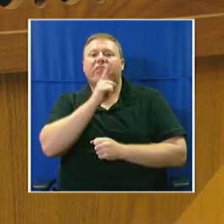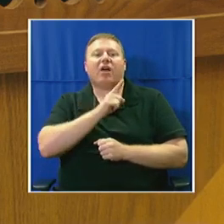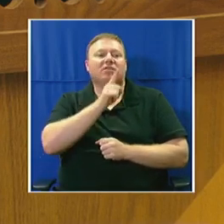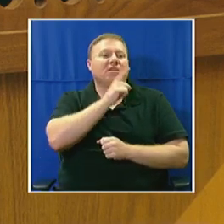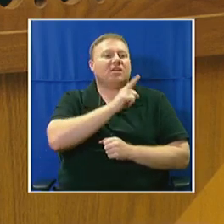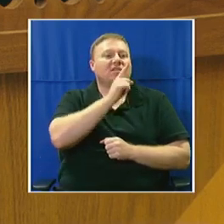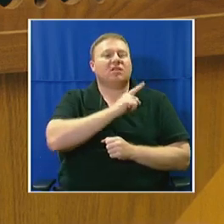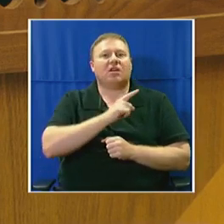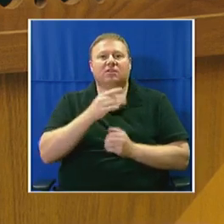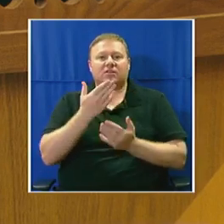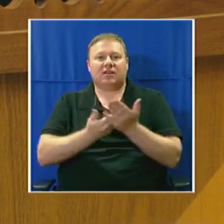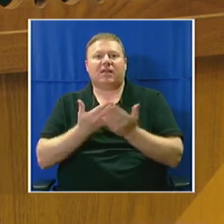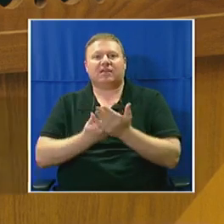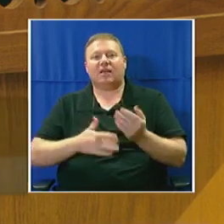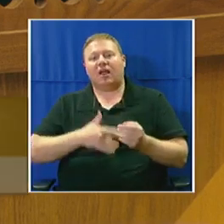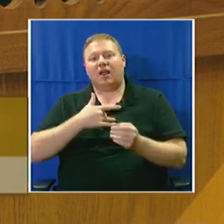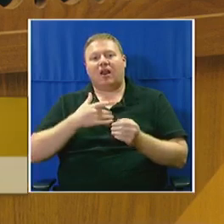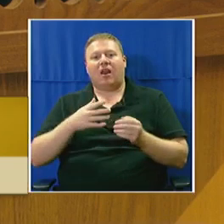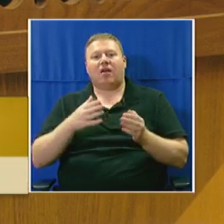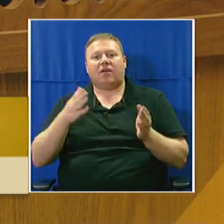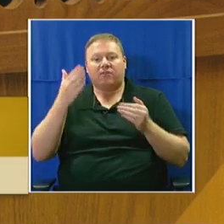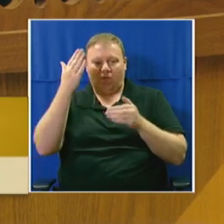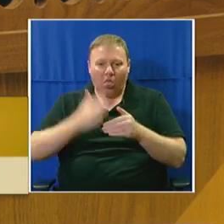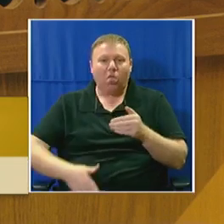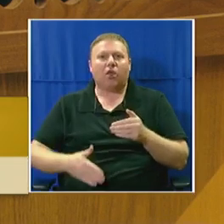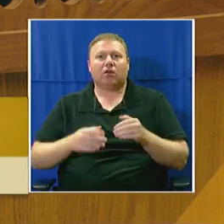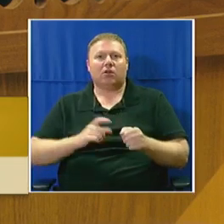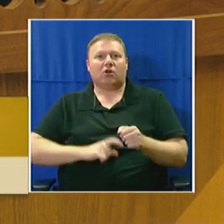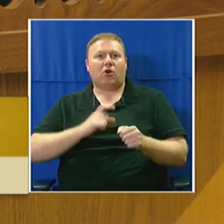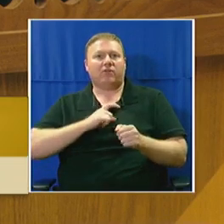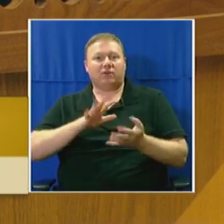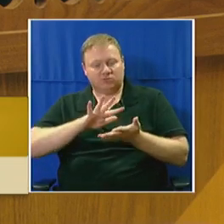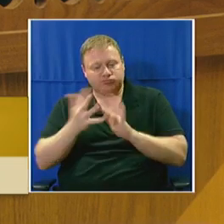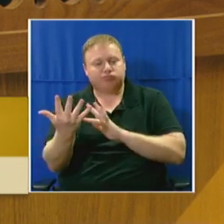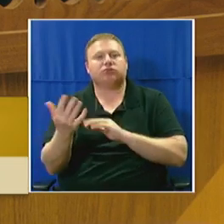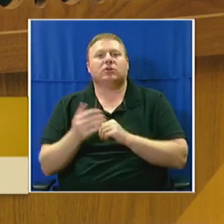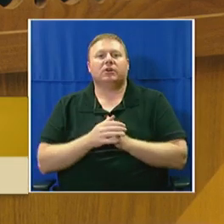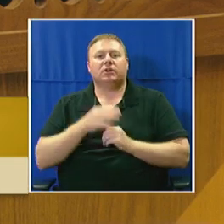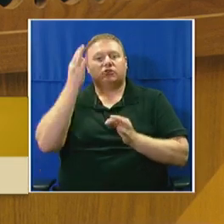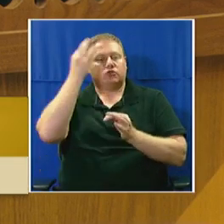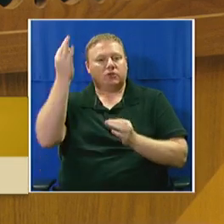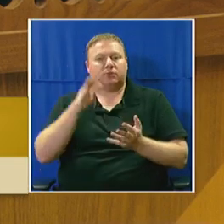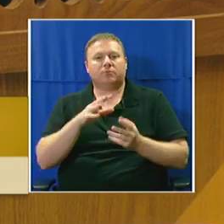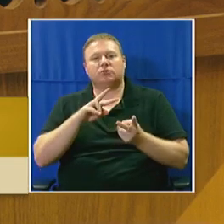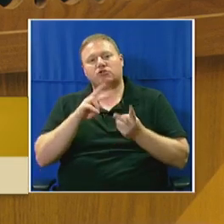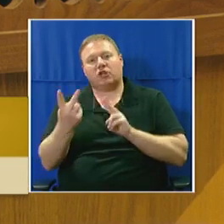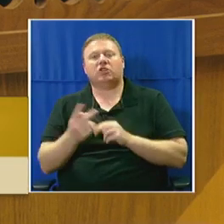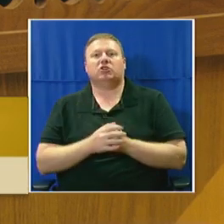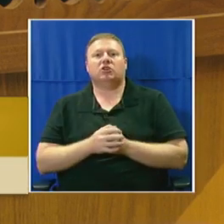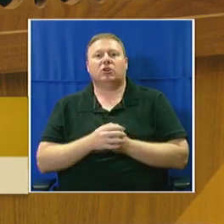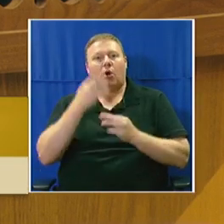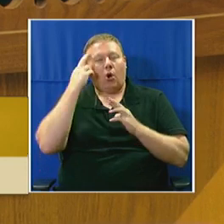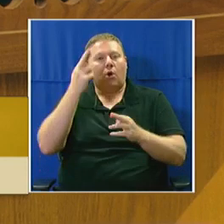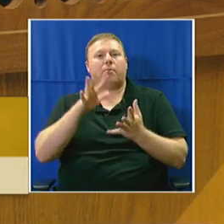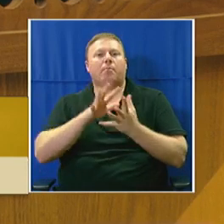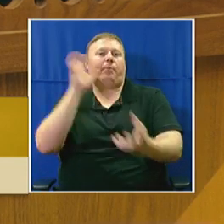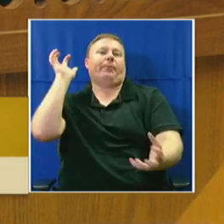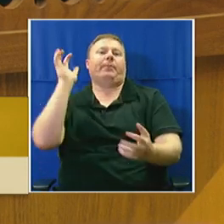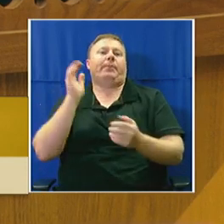assault harassment of women have never been reported because our criminal justice system is not friendly to abuse women and